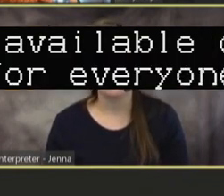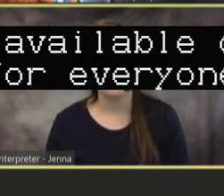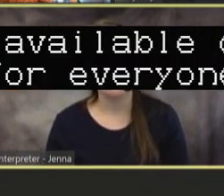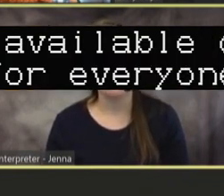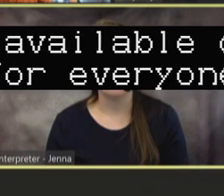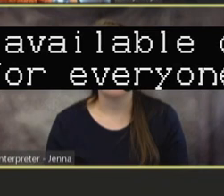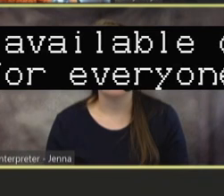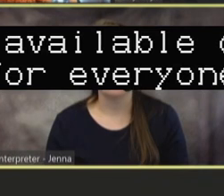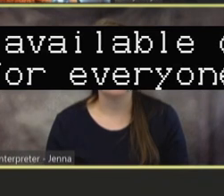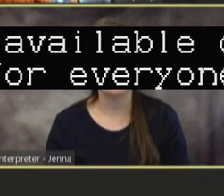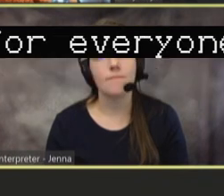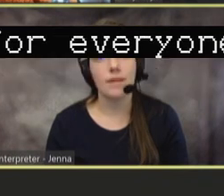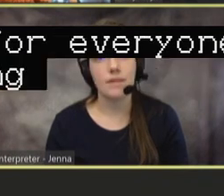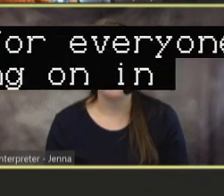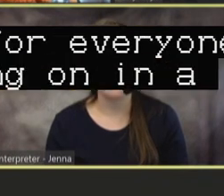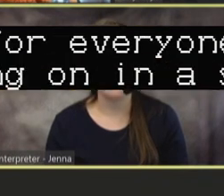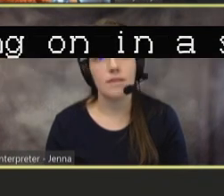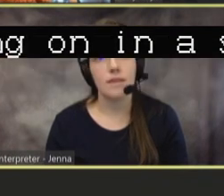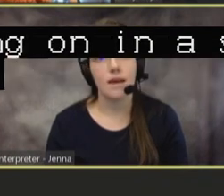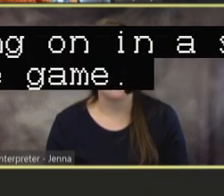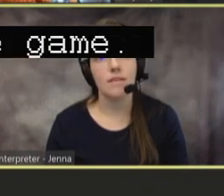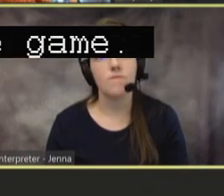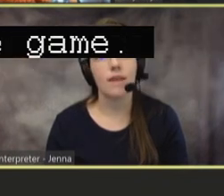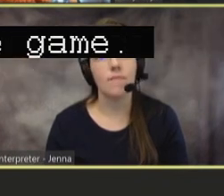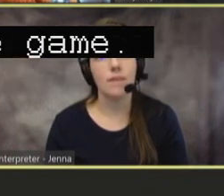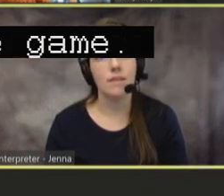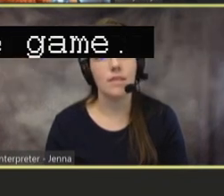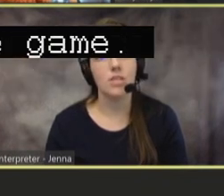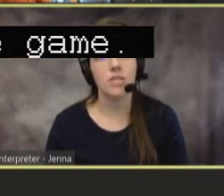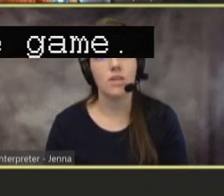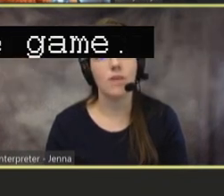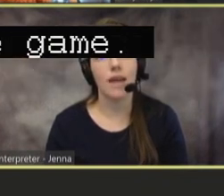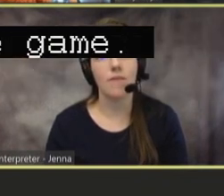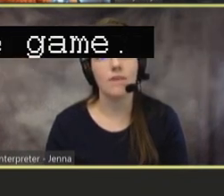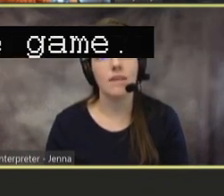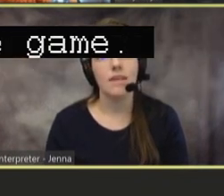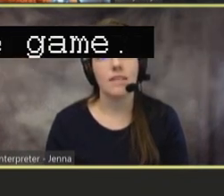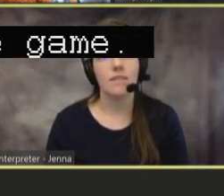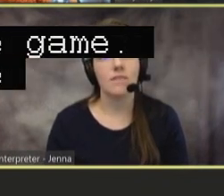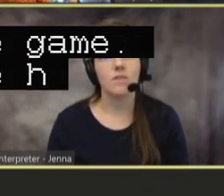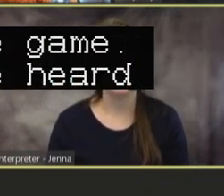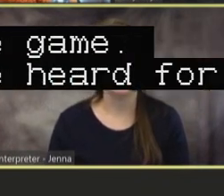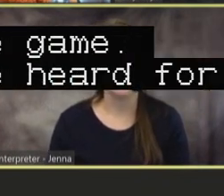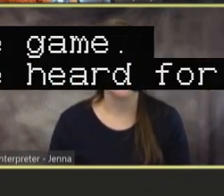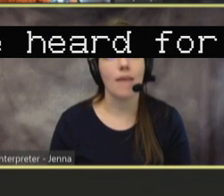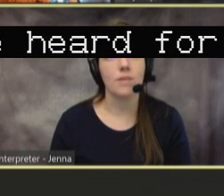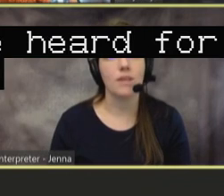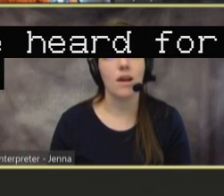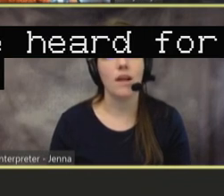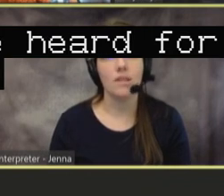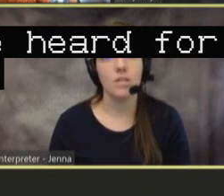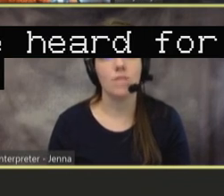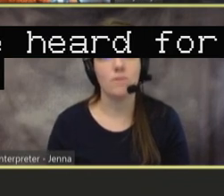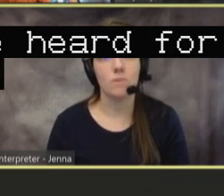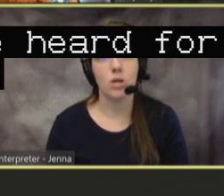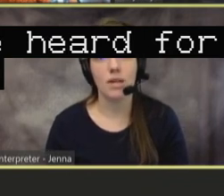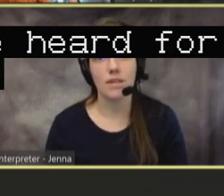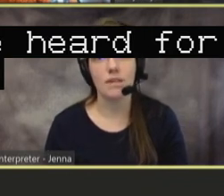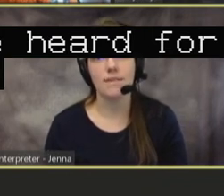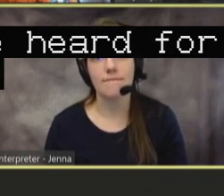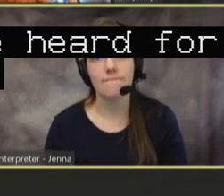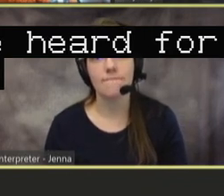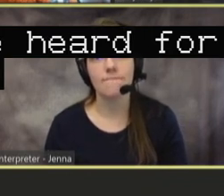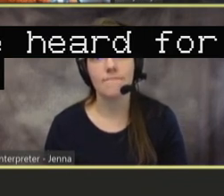heard for many, many years, this recommendation going out that there's closed captioning on the